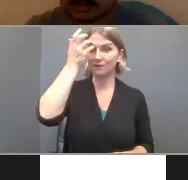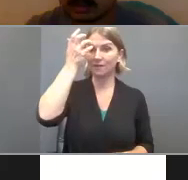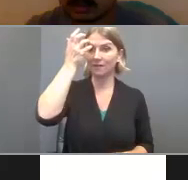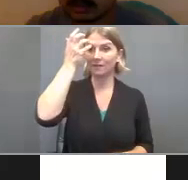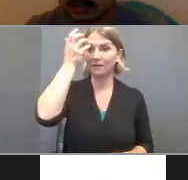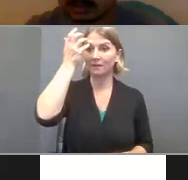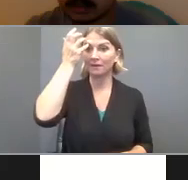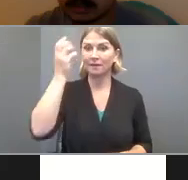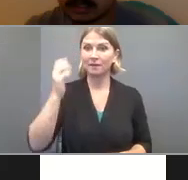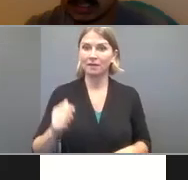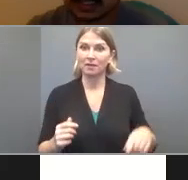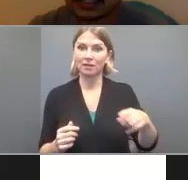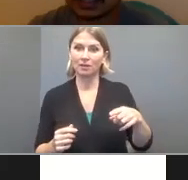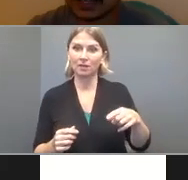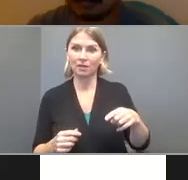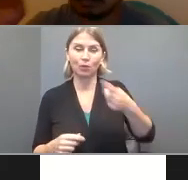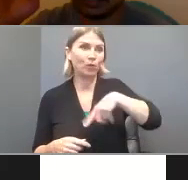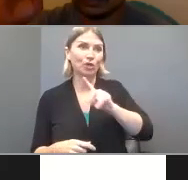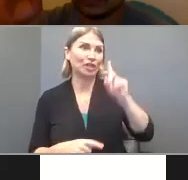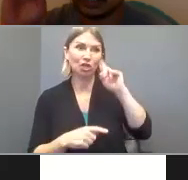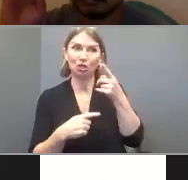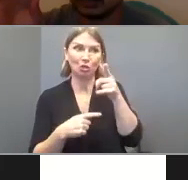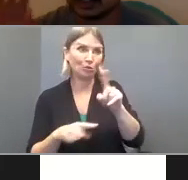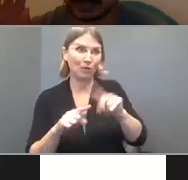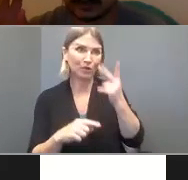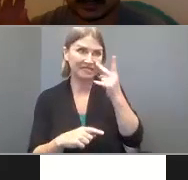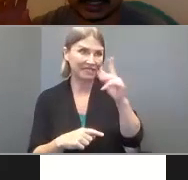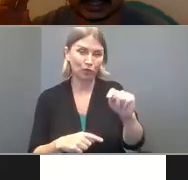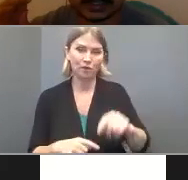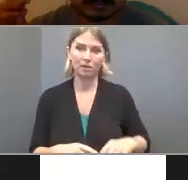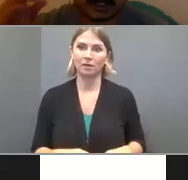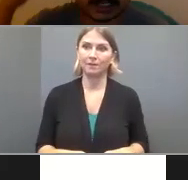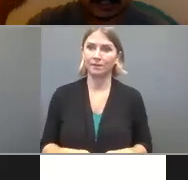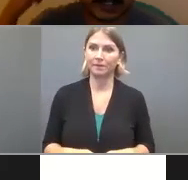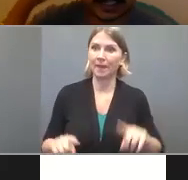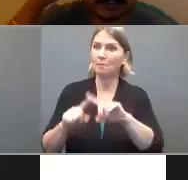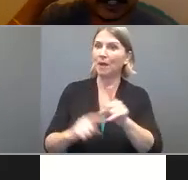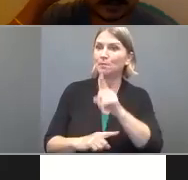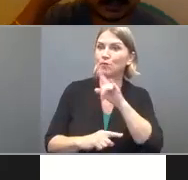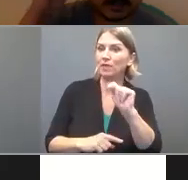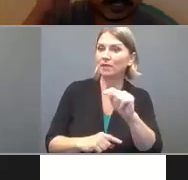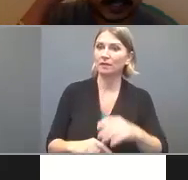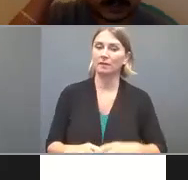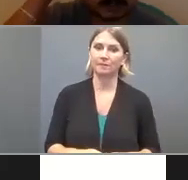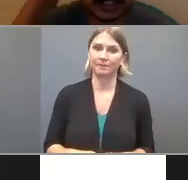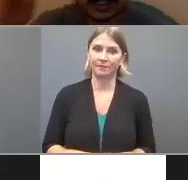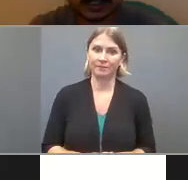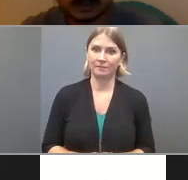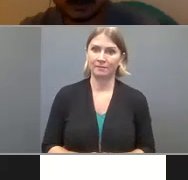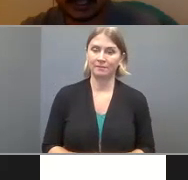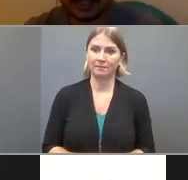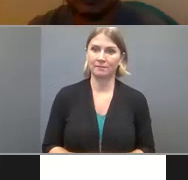We can hear you right now, Dr. Bullet. Yes, but just mute your microphone in case, because otherwise I get feedback. Thank you so